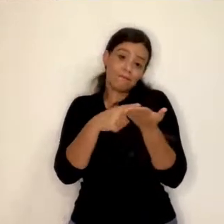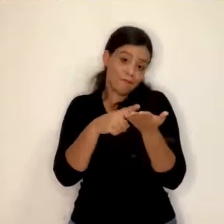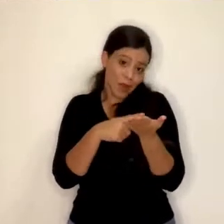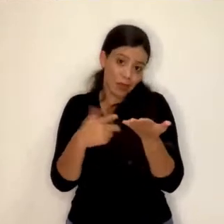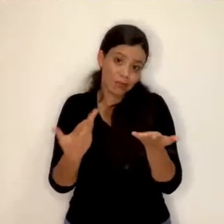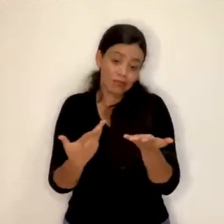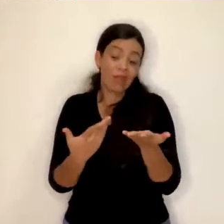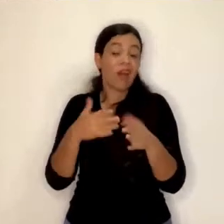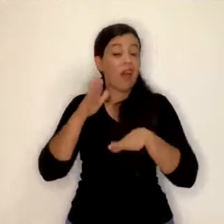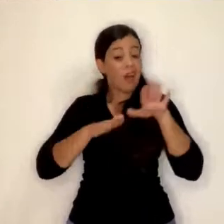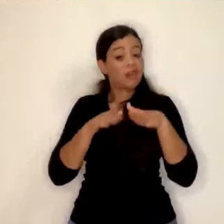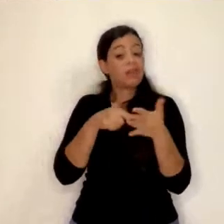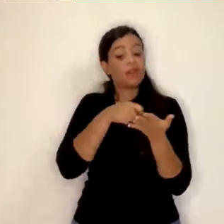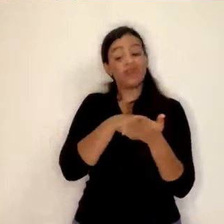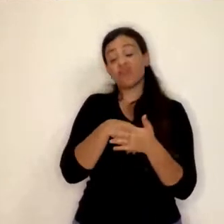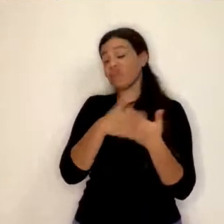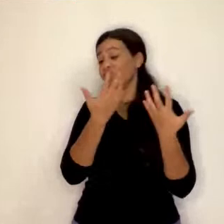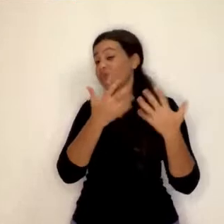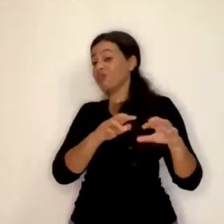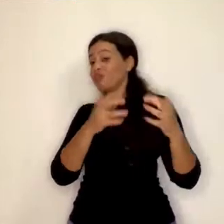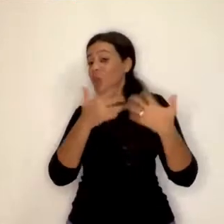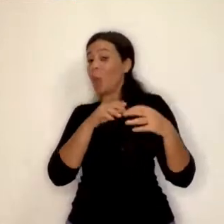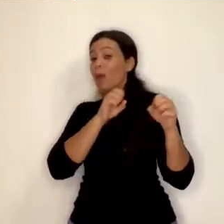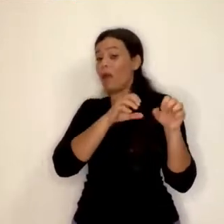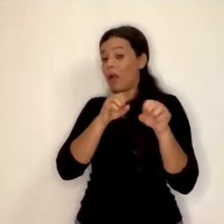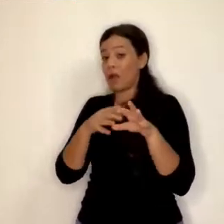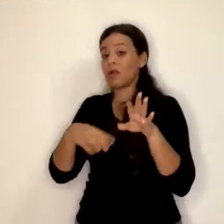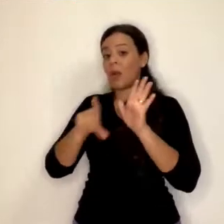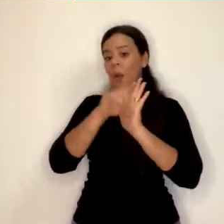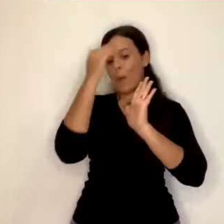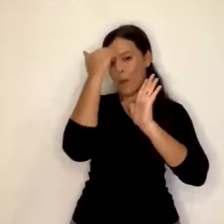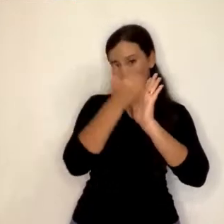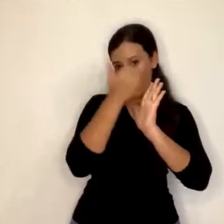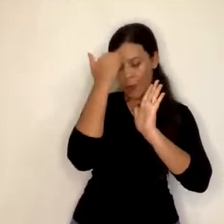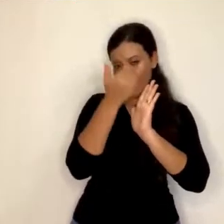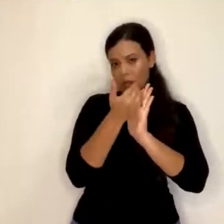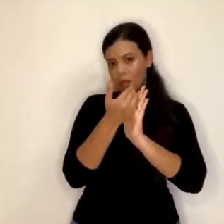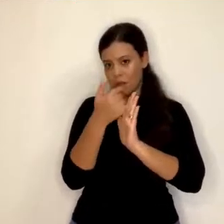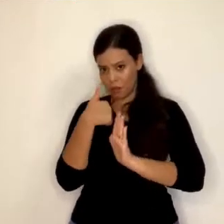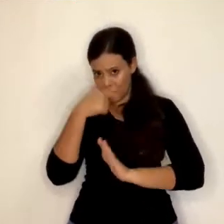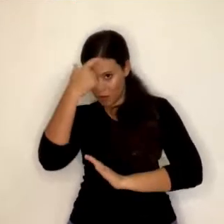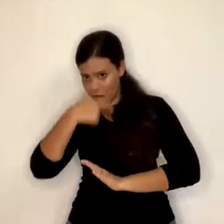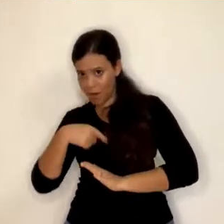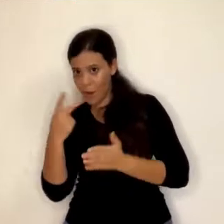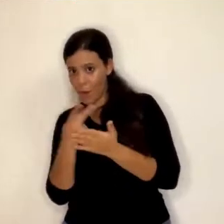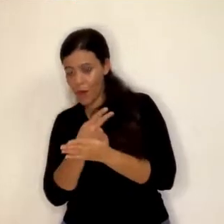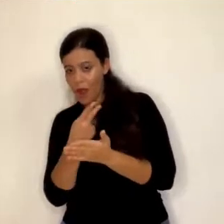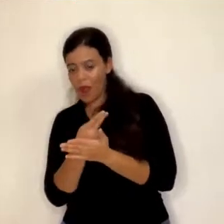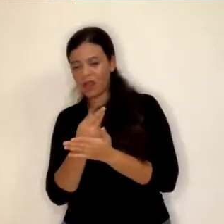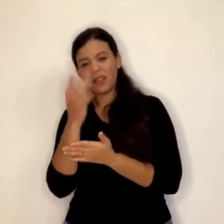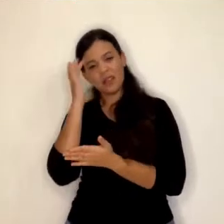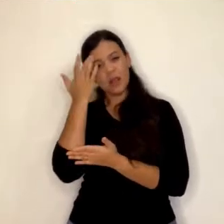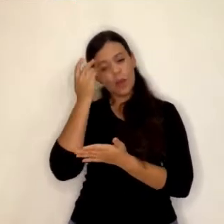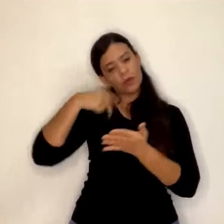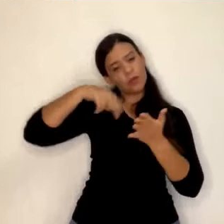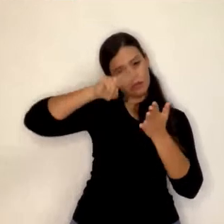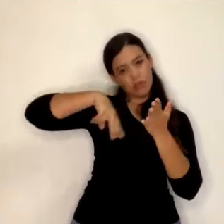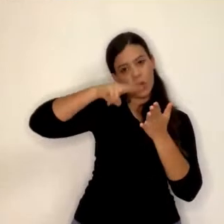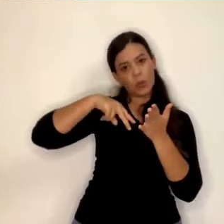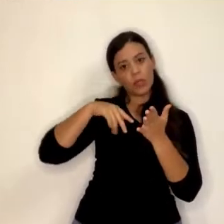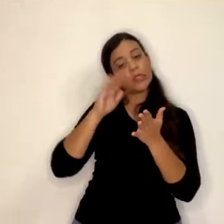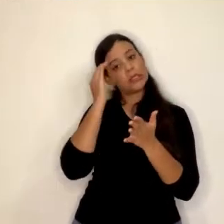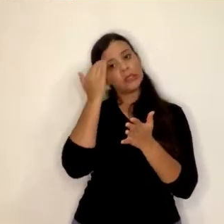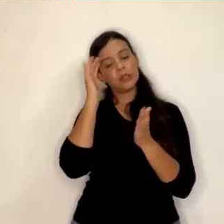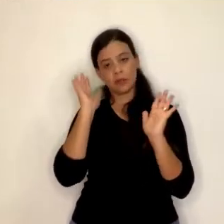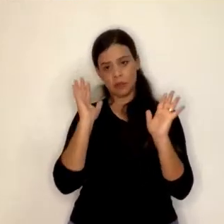this body of professors are white, correct me if I'm wrong, but what I